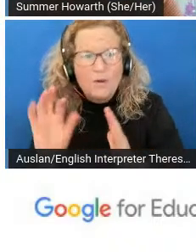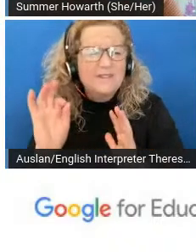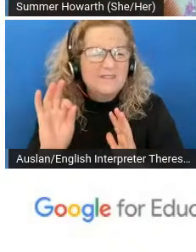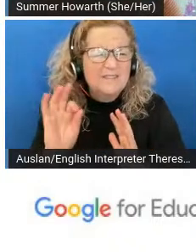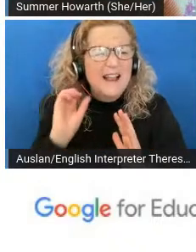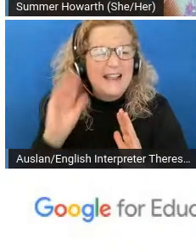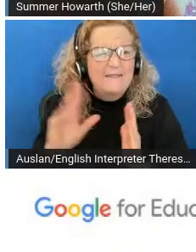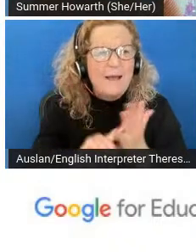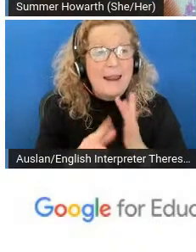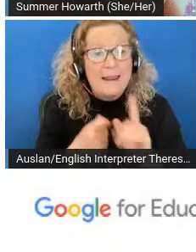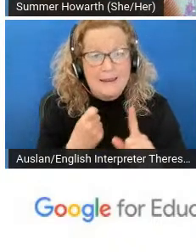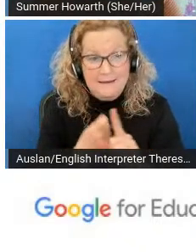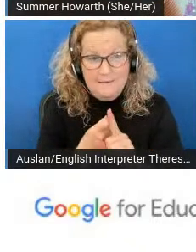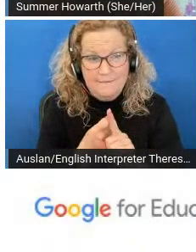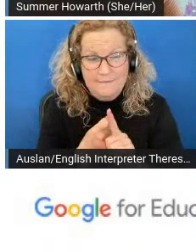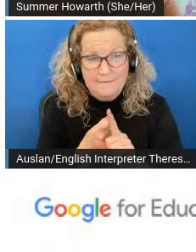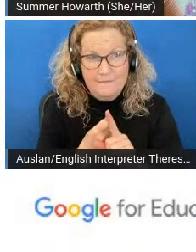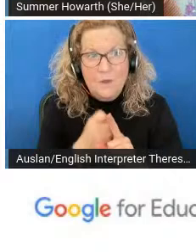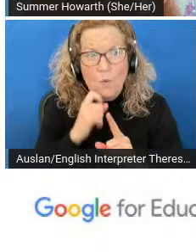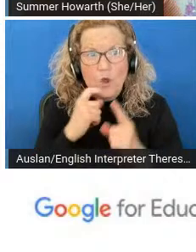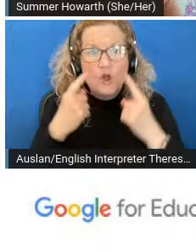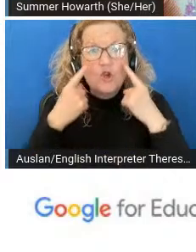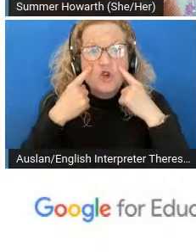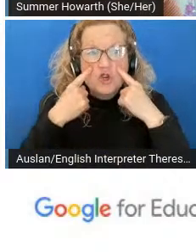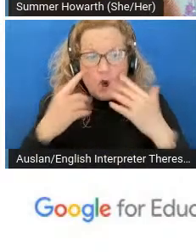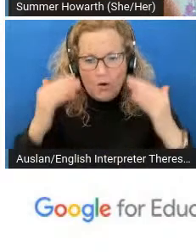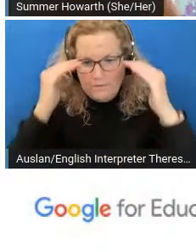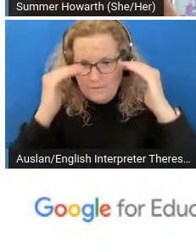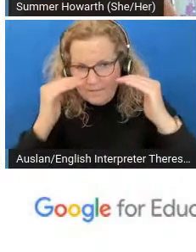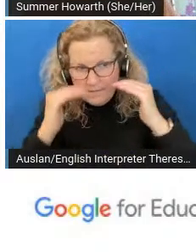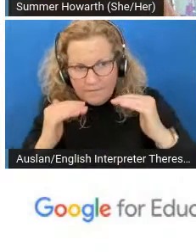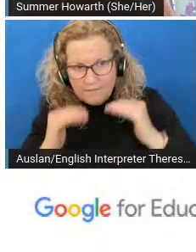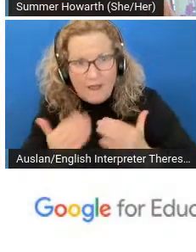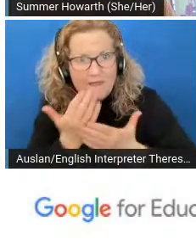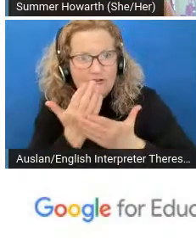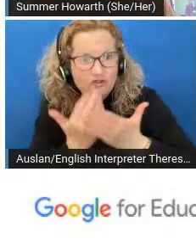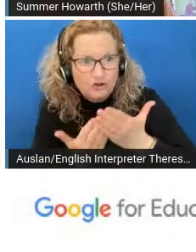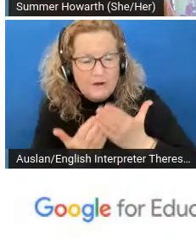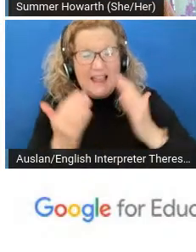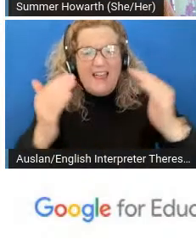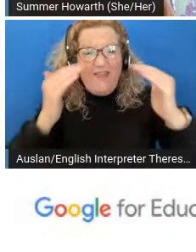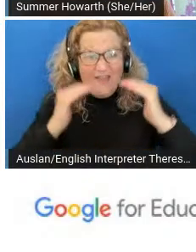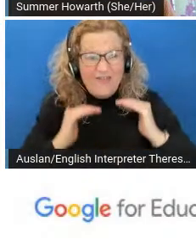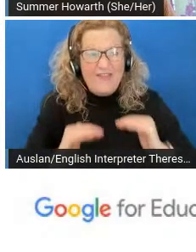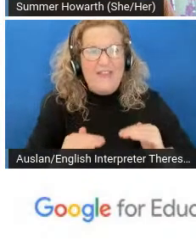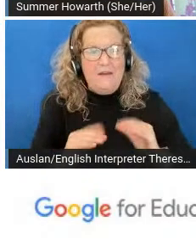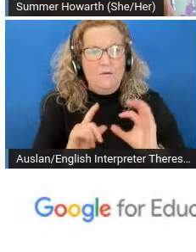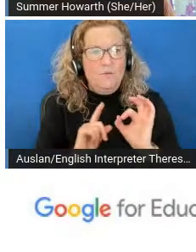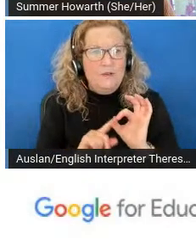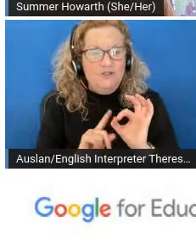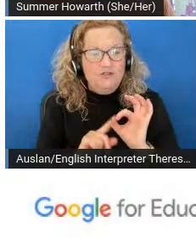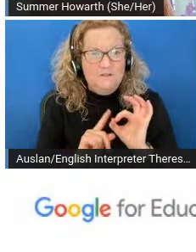something which is going to take you through this story. Yep. Then I've got some questions and some